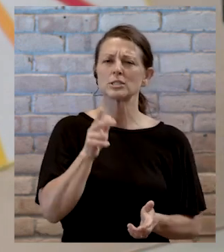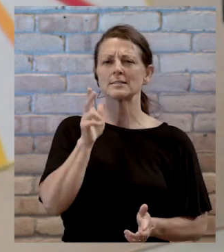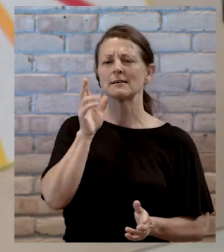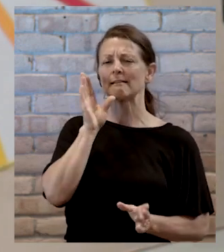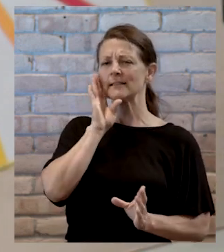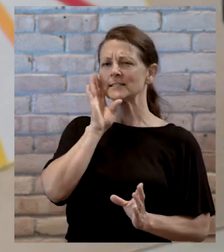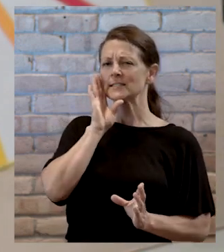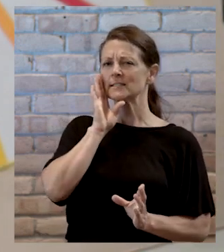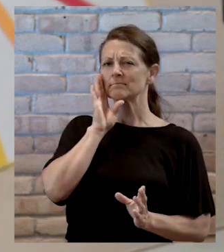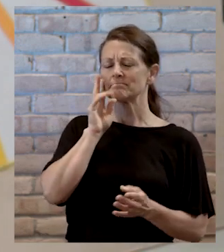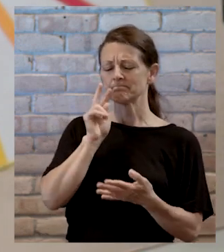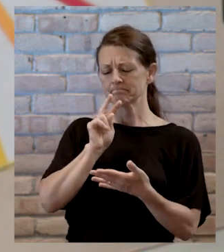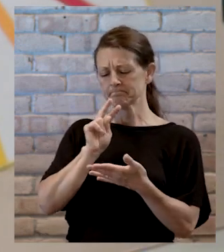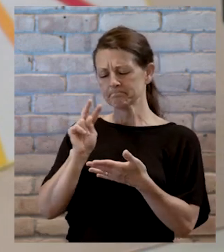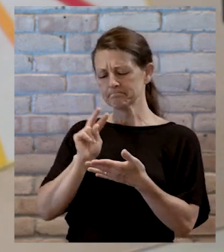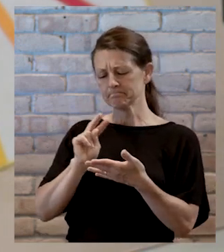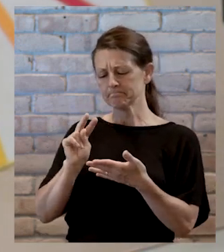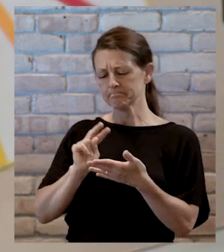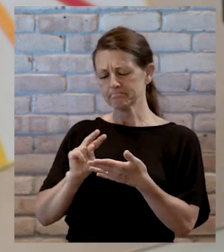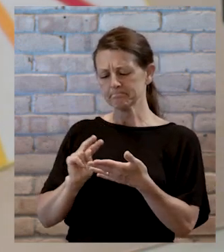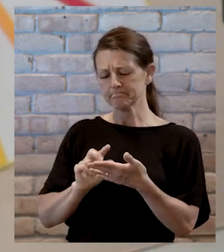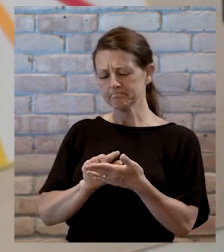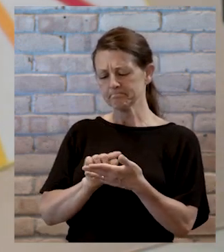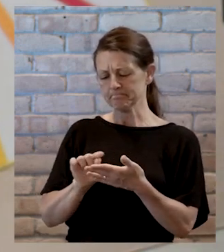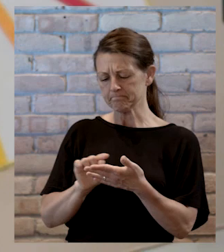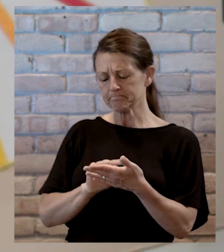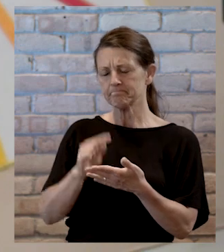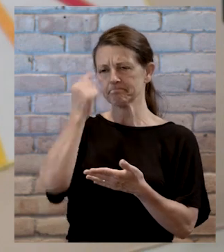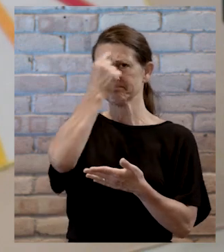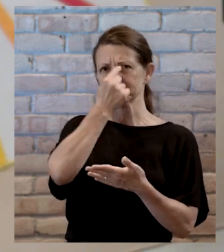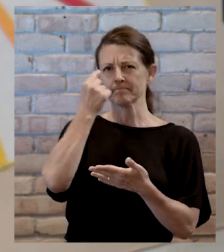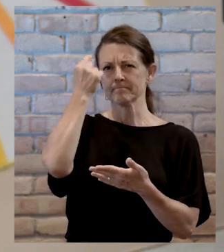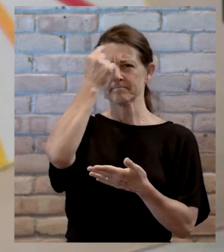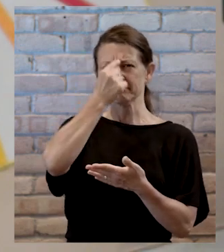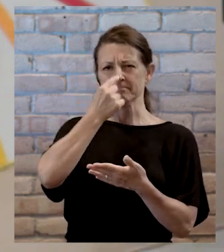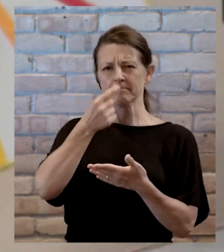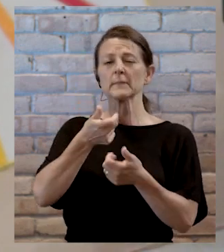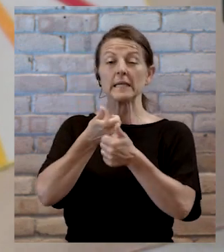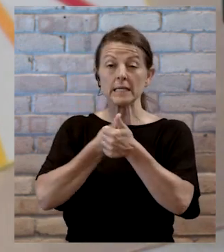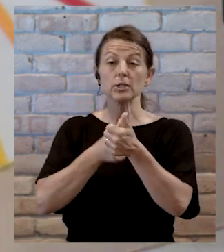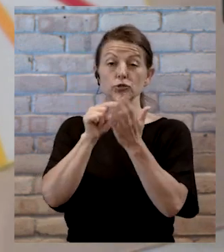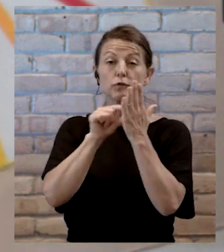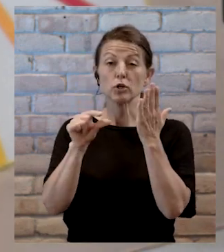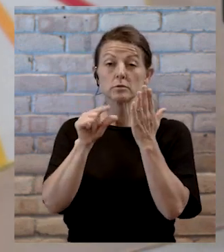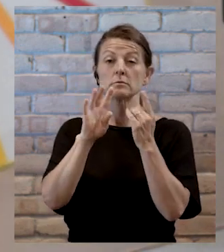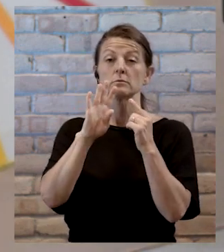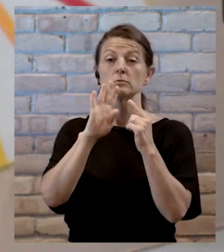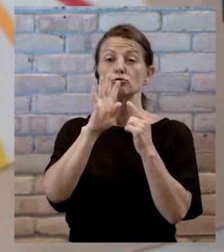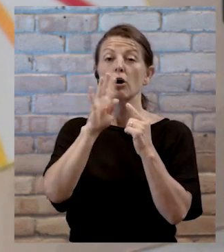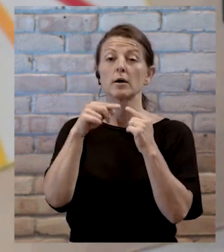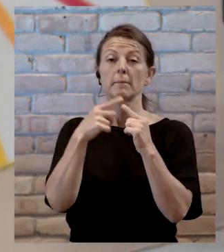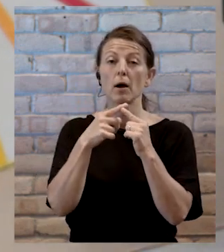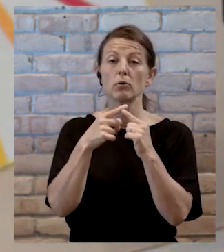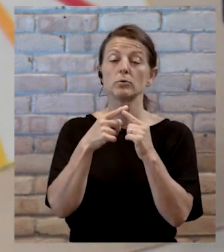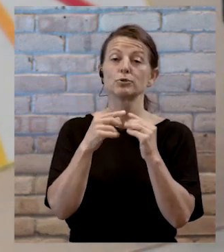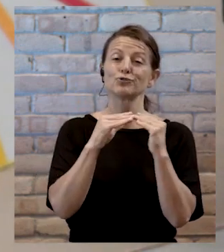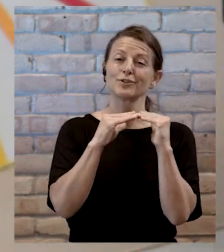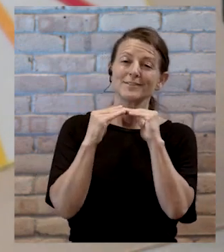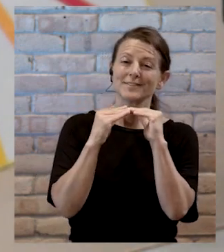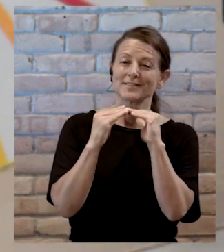what he has to say. And each of those verses speaks of justice,